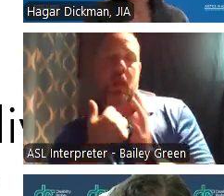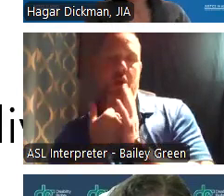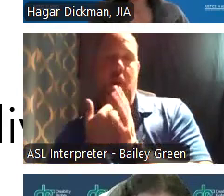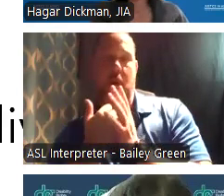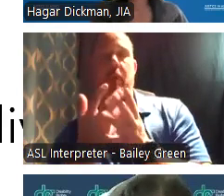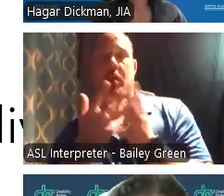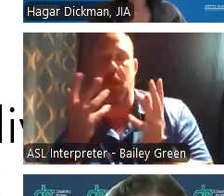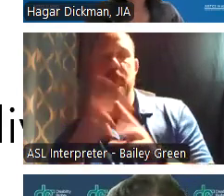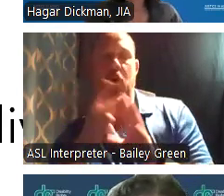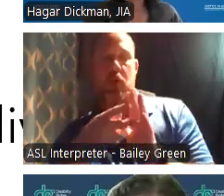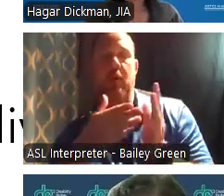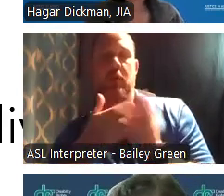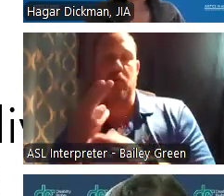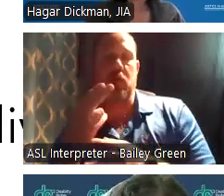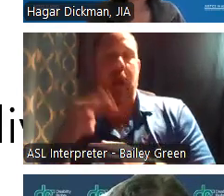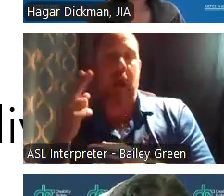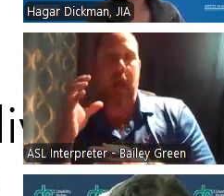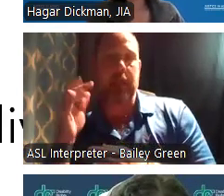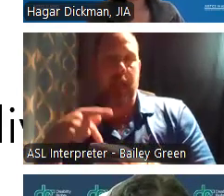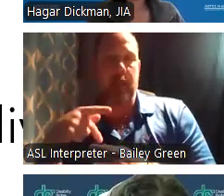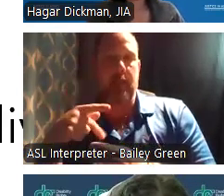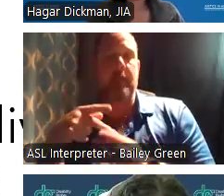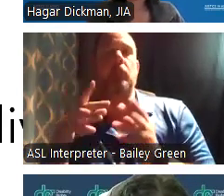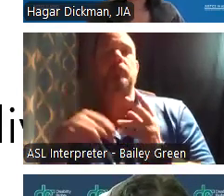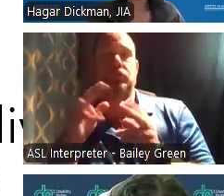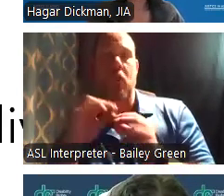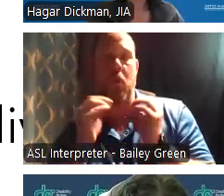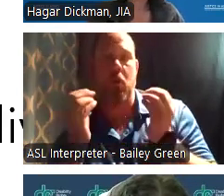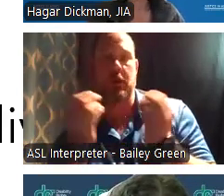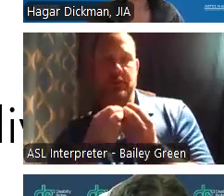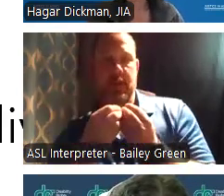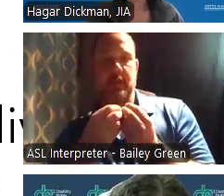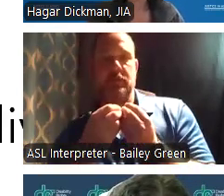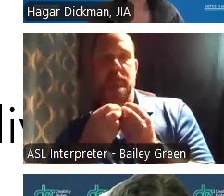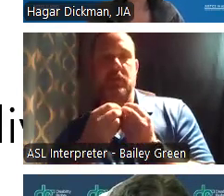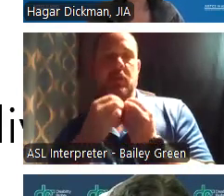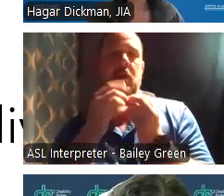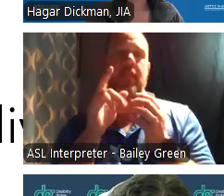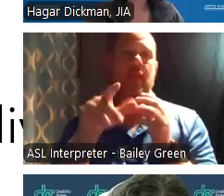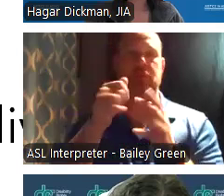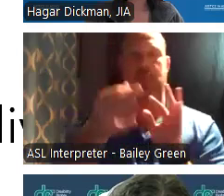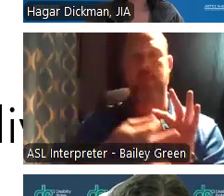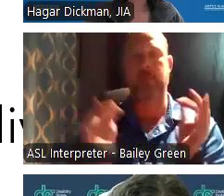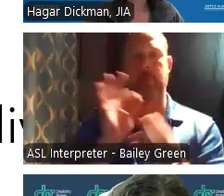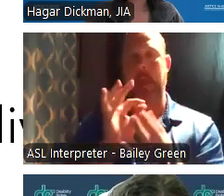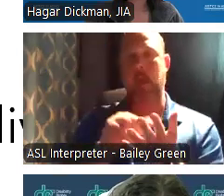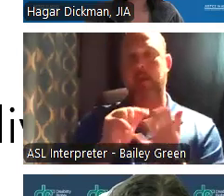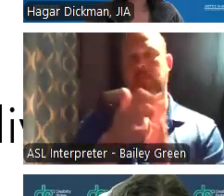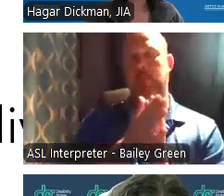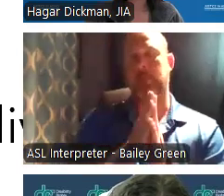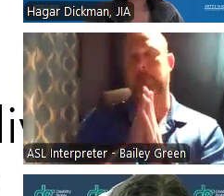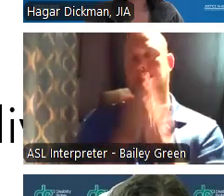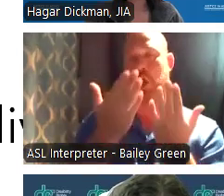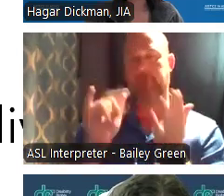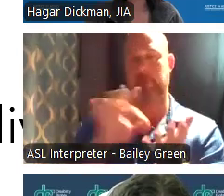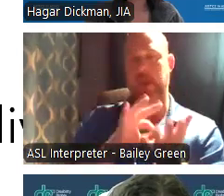through a program called HICAP, which is a organization that is on the back of the Medicare book. And